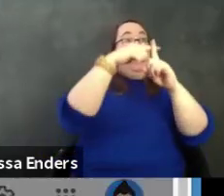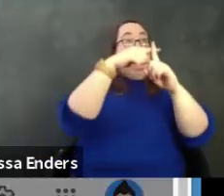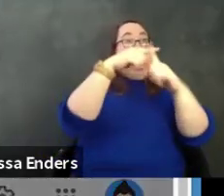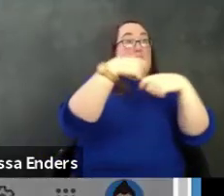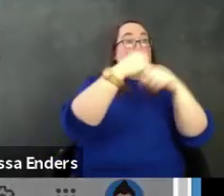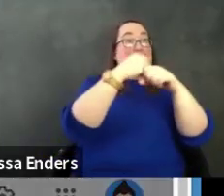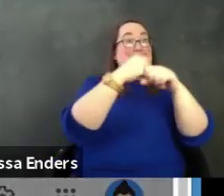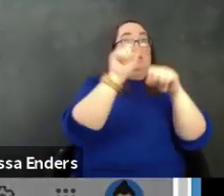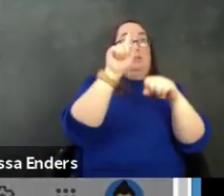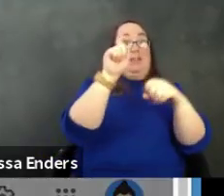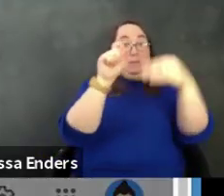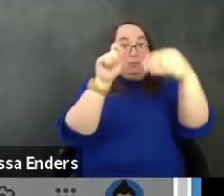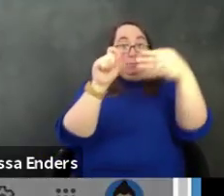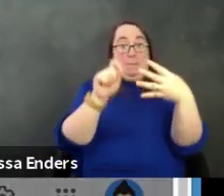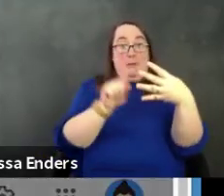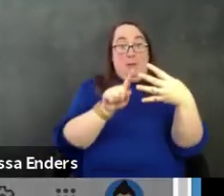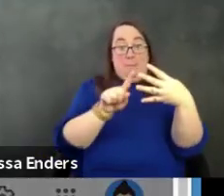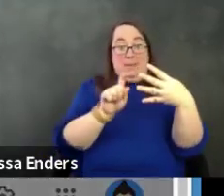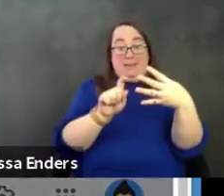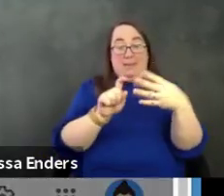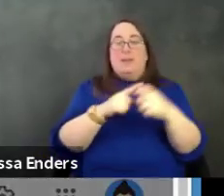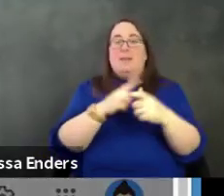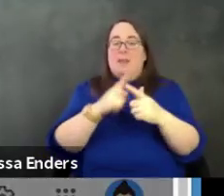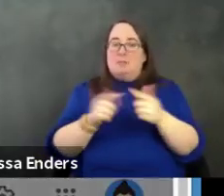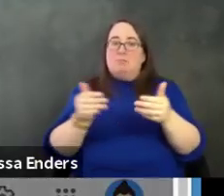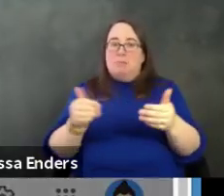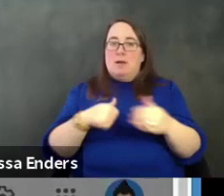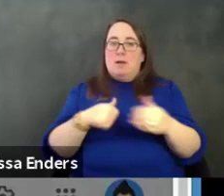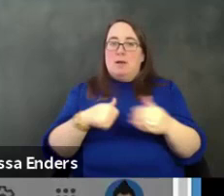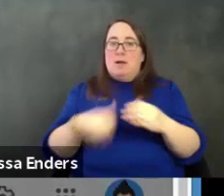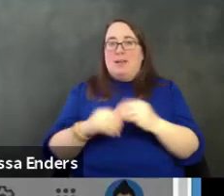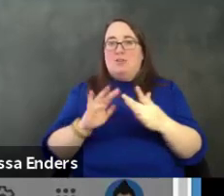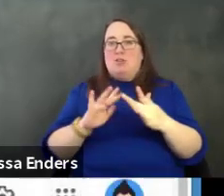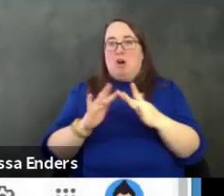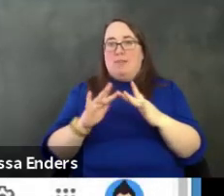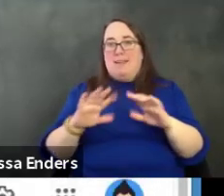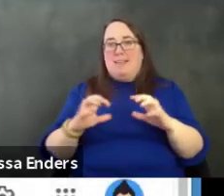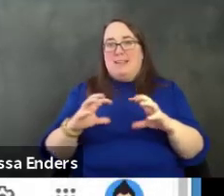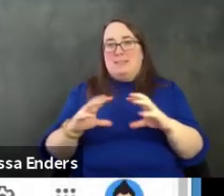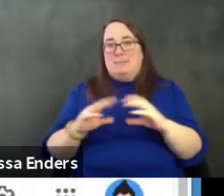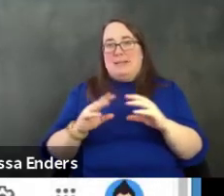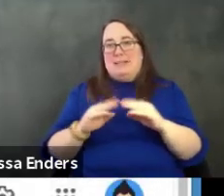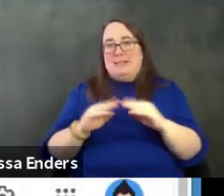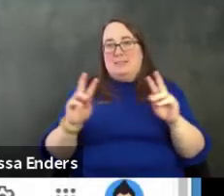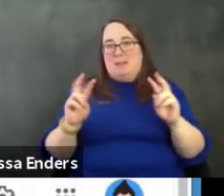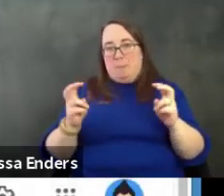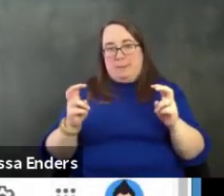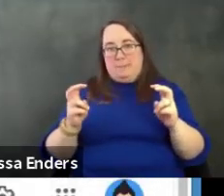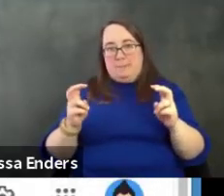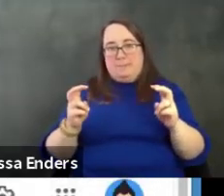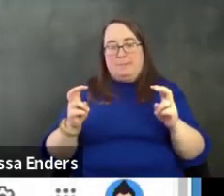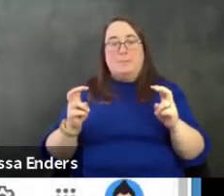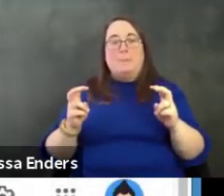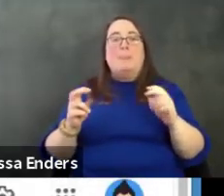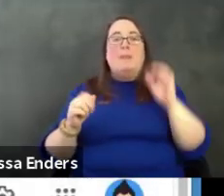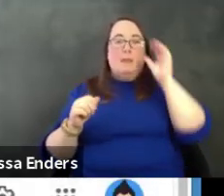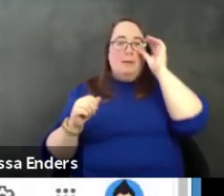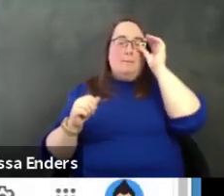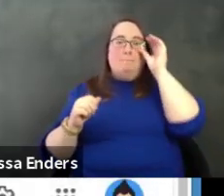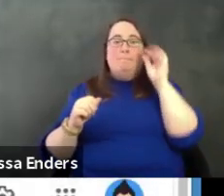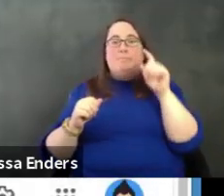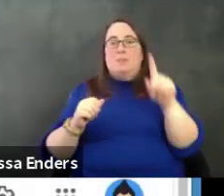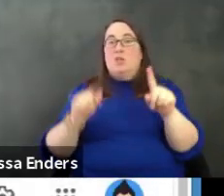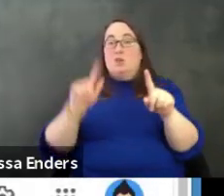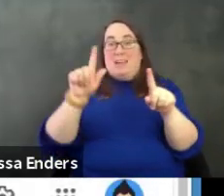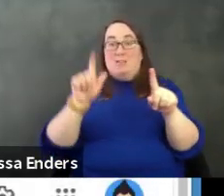choose topic, add that in. And so I added an online class meetings topic. They've added the feature in Google Classroom that you can drag